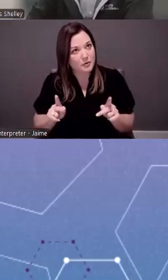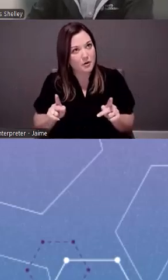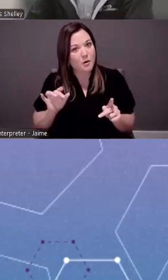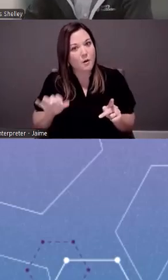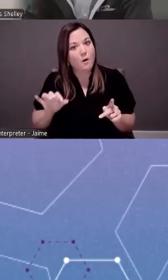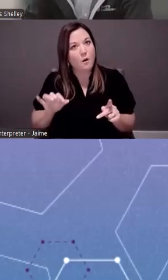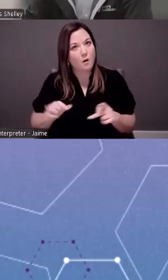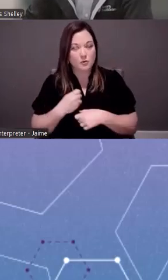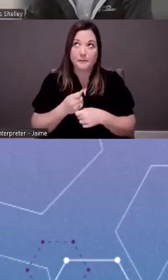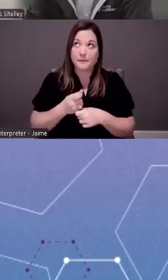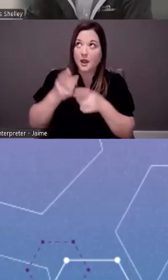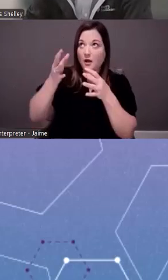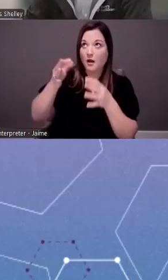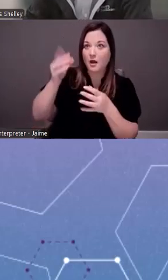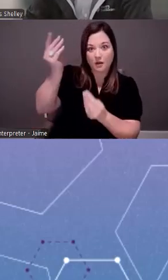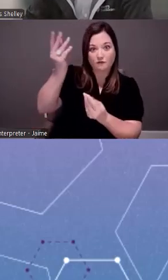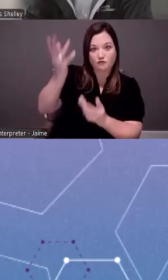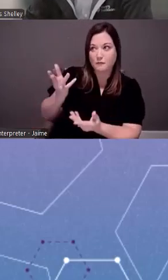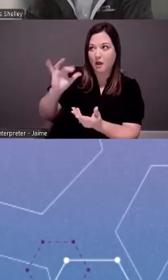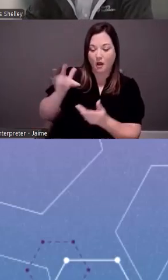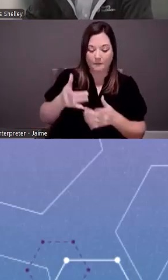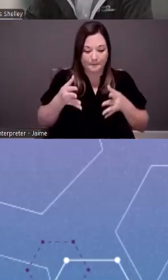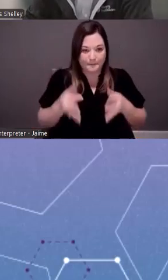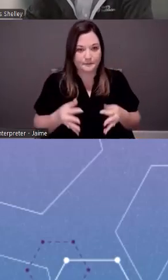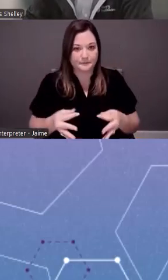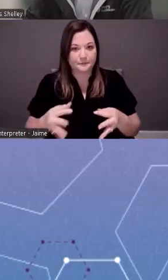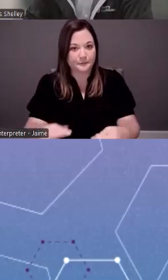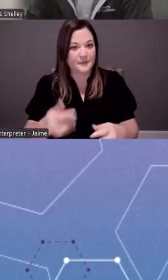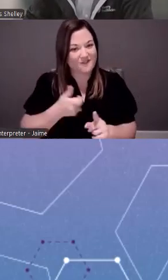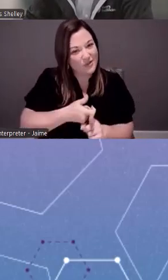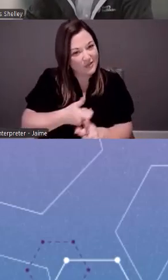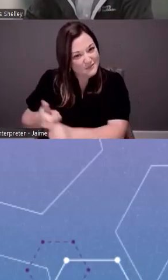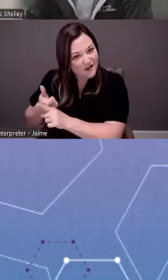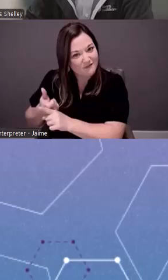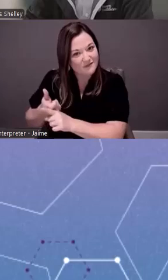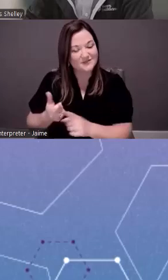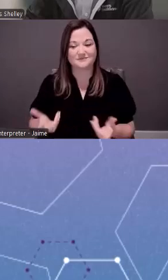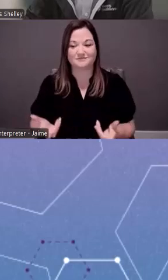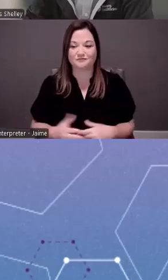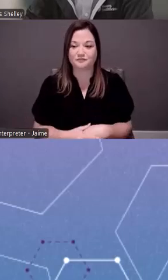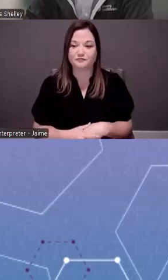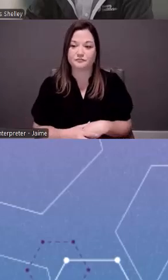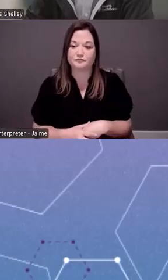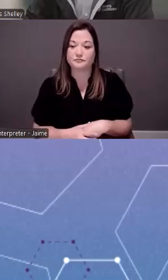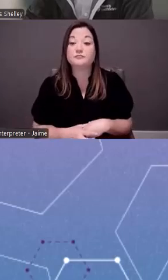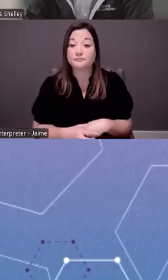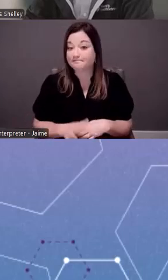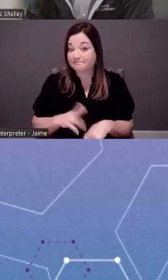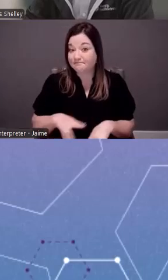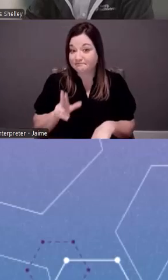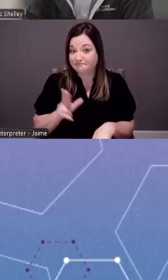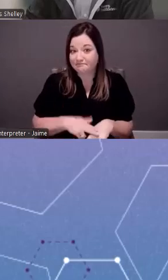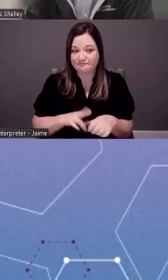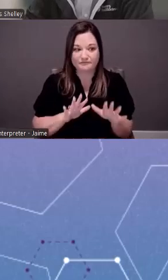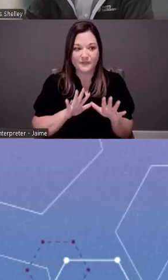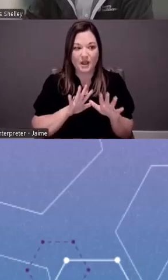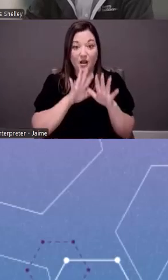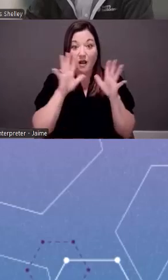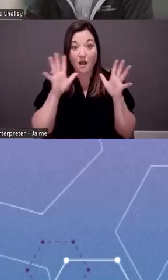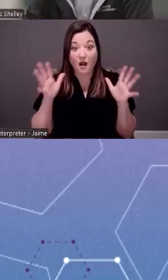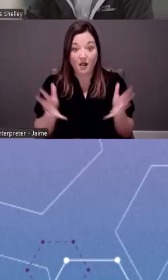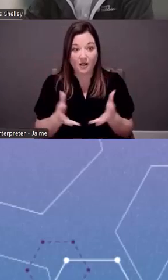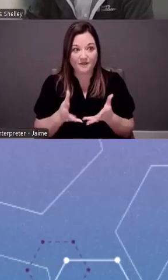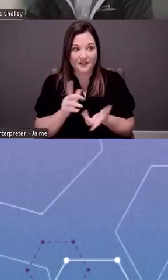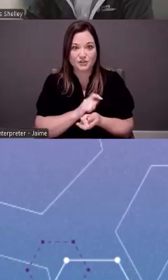decisions differently based on that information being available at a different time. Of course, all this changed